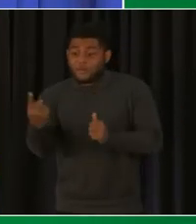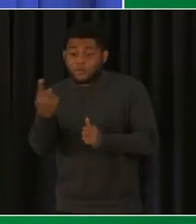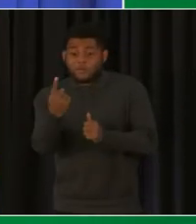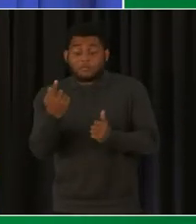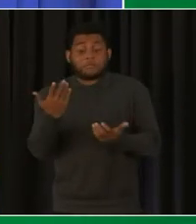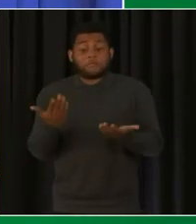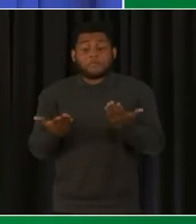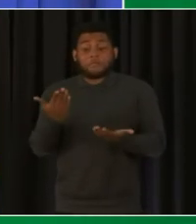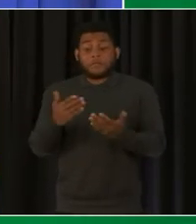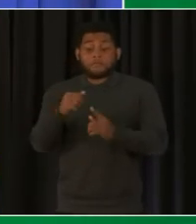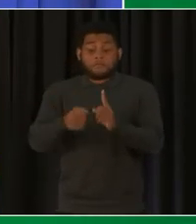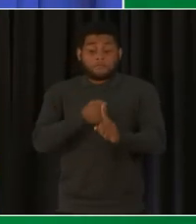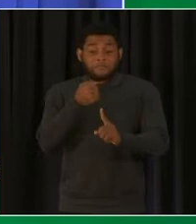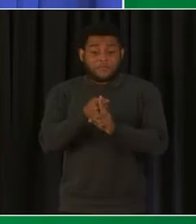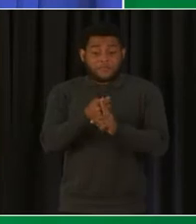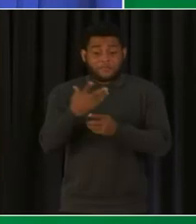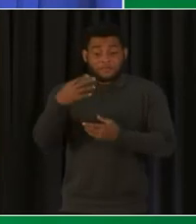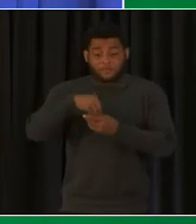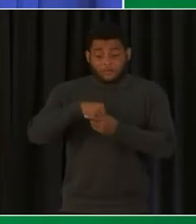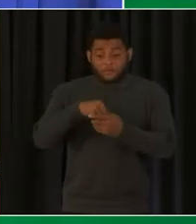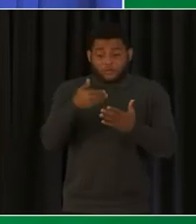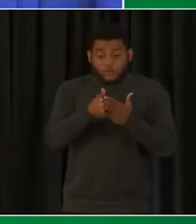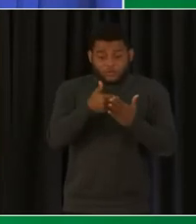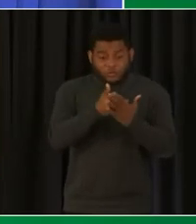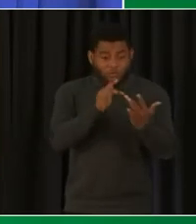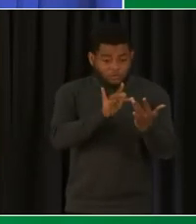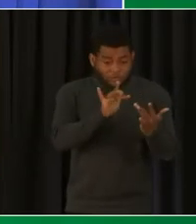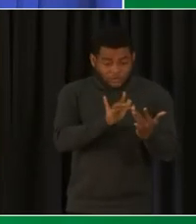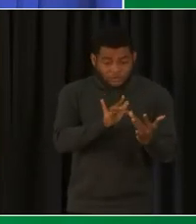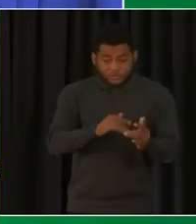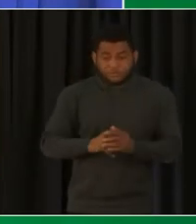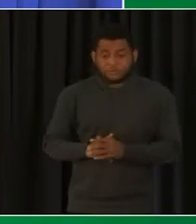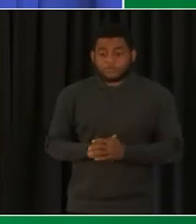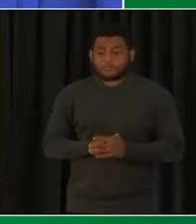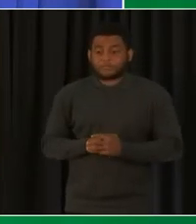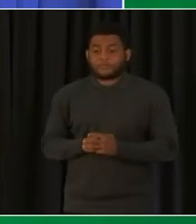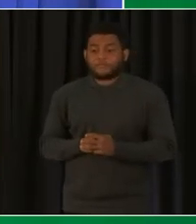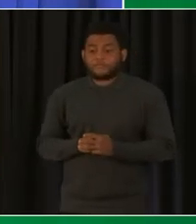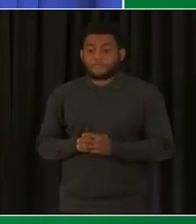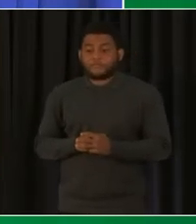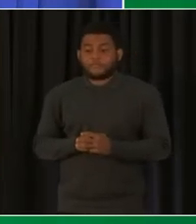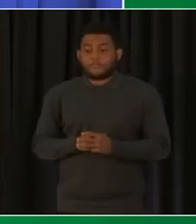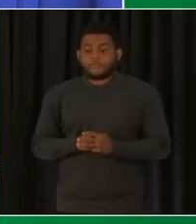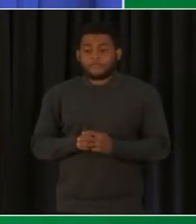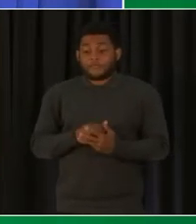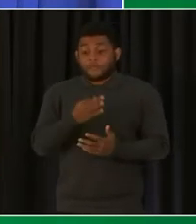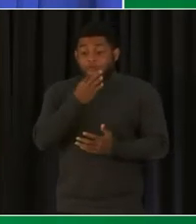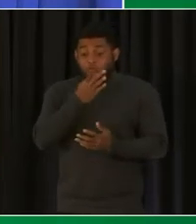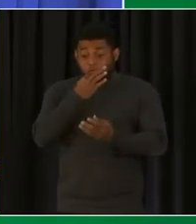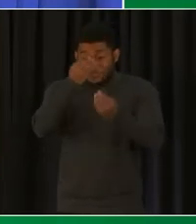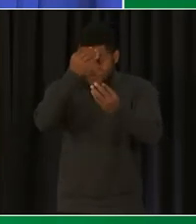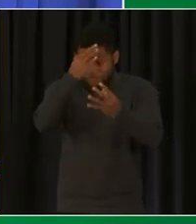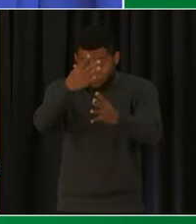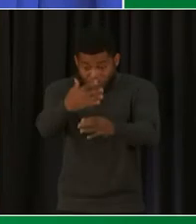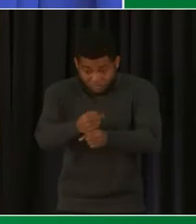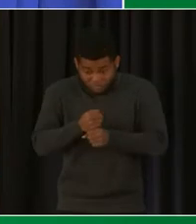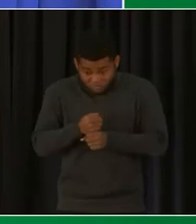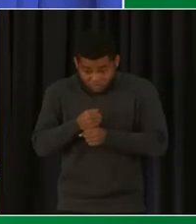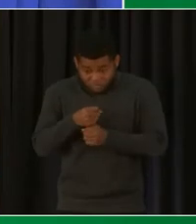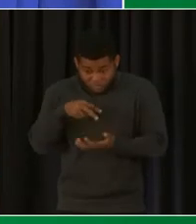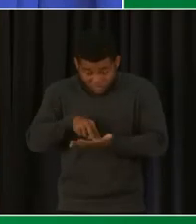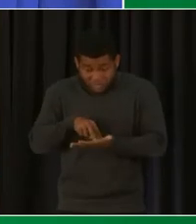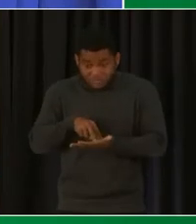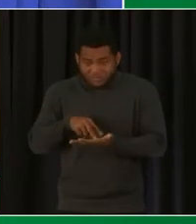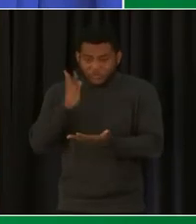contacts. And so, once we get that information from the database, we notify schools and start what we do